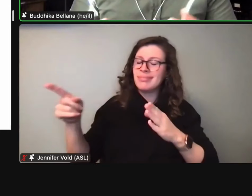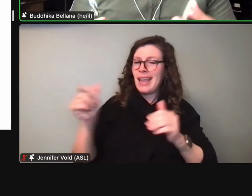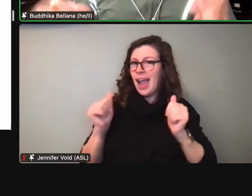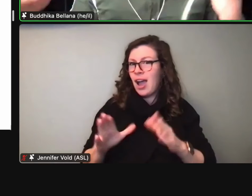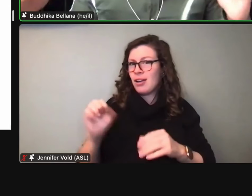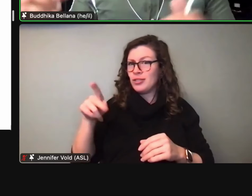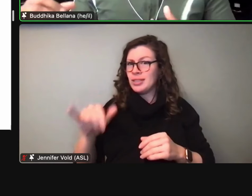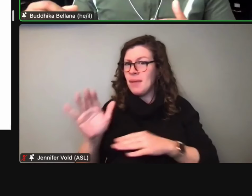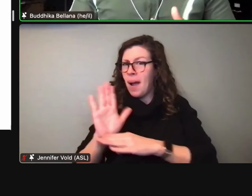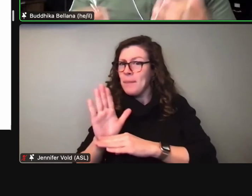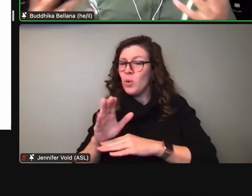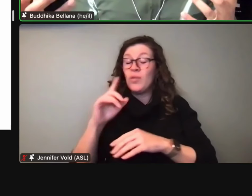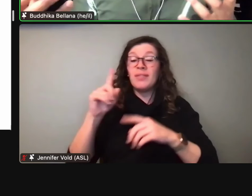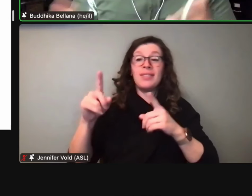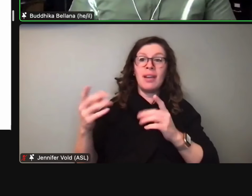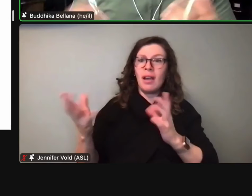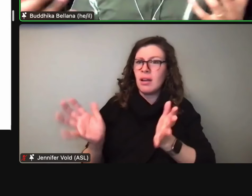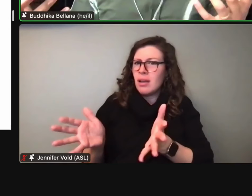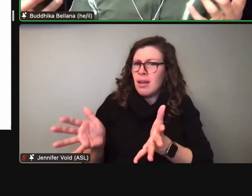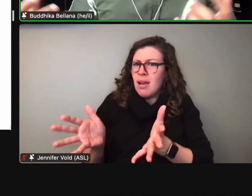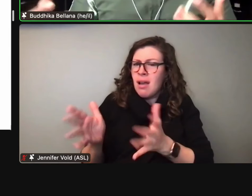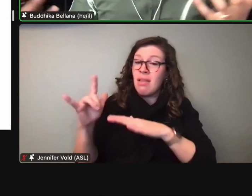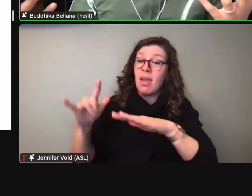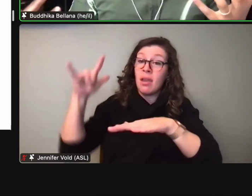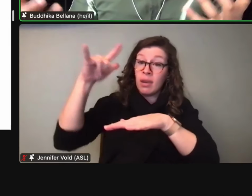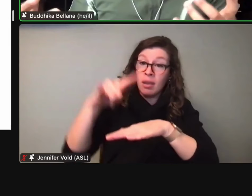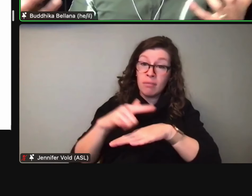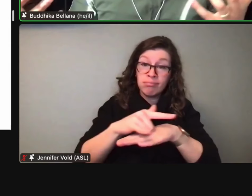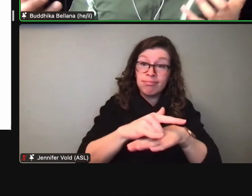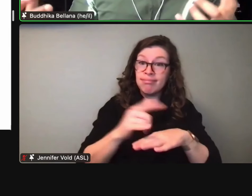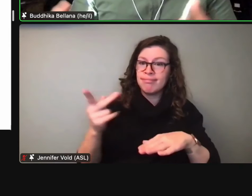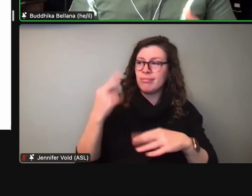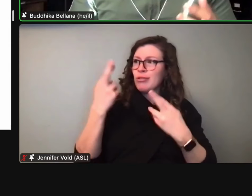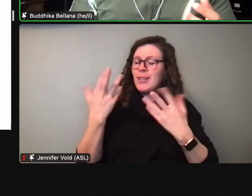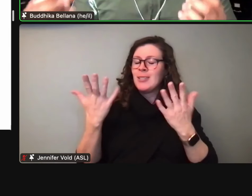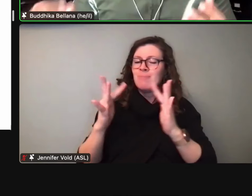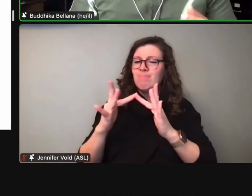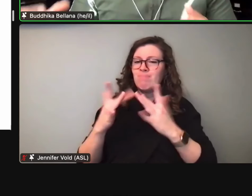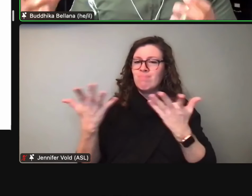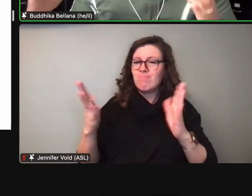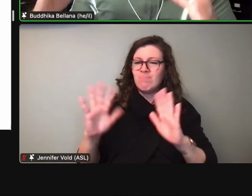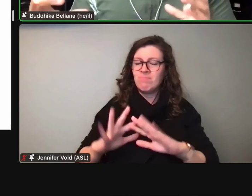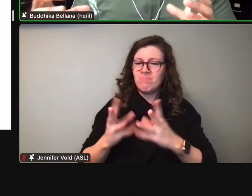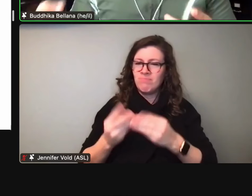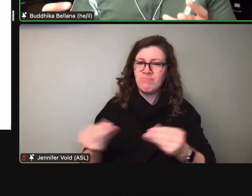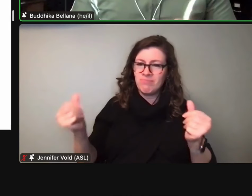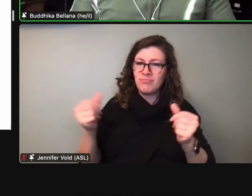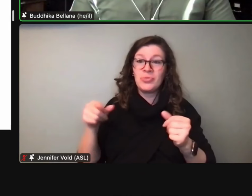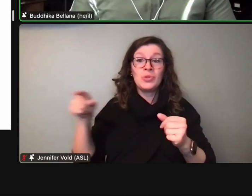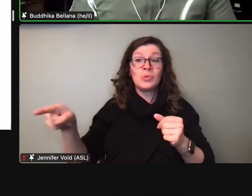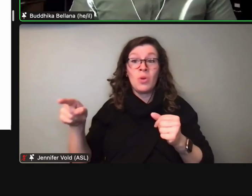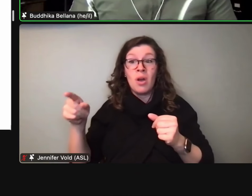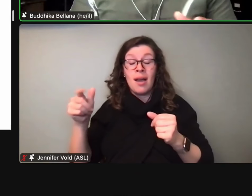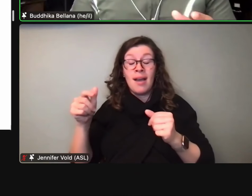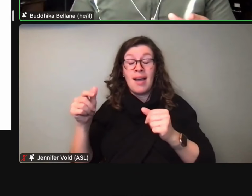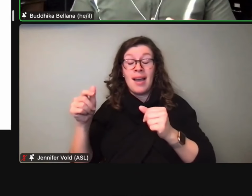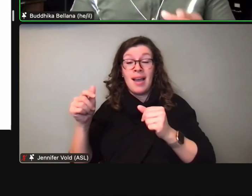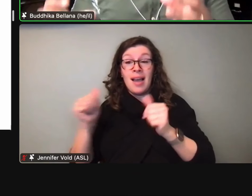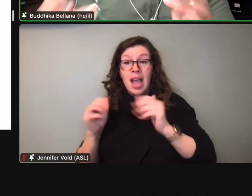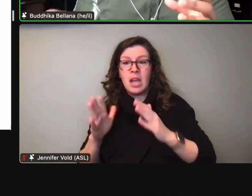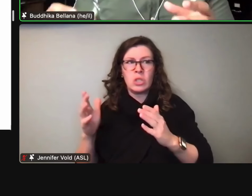movies, and when the plane landed, they realized that they would no longer be able to be in touch. So the actor gave